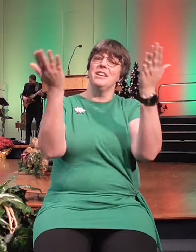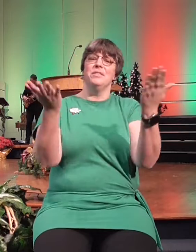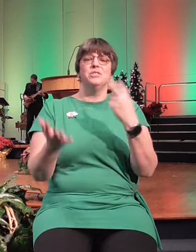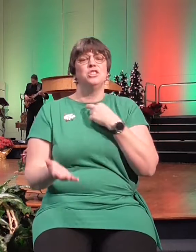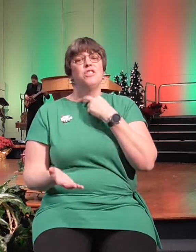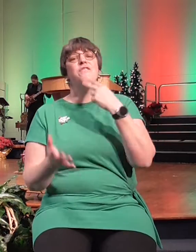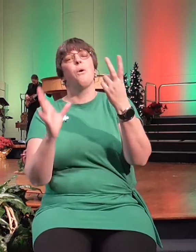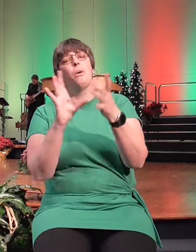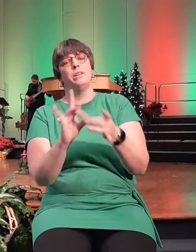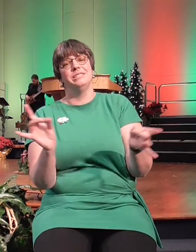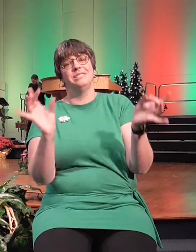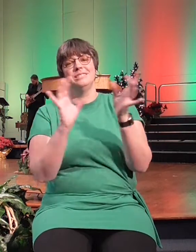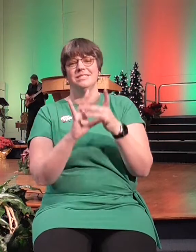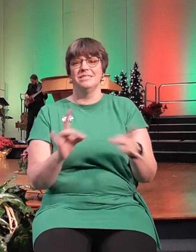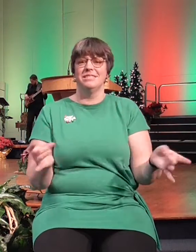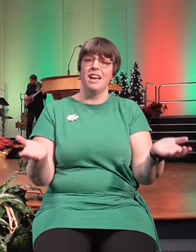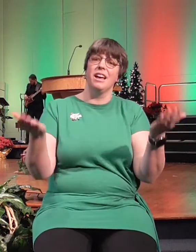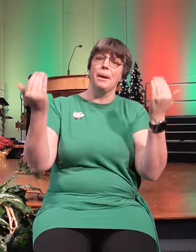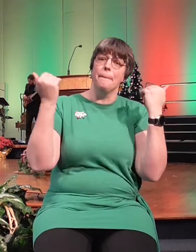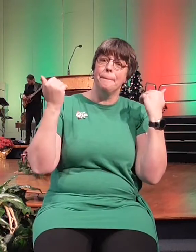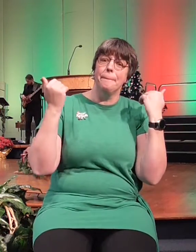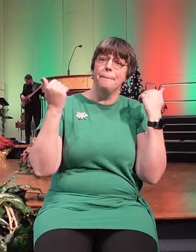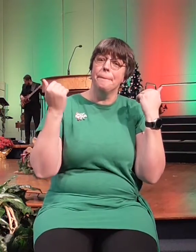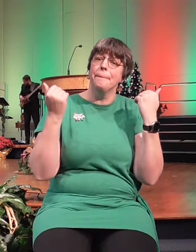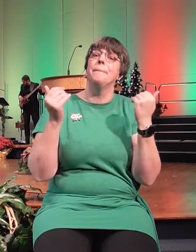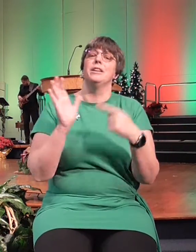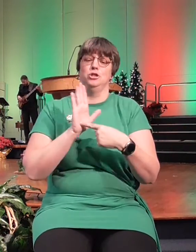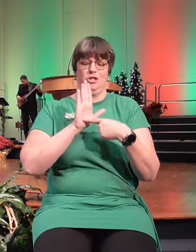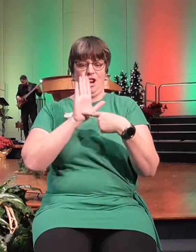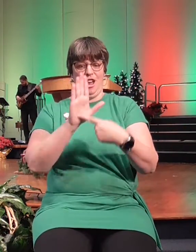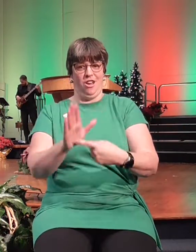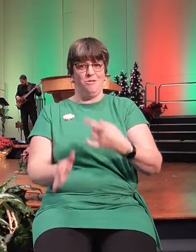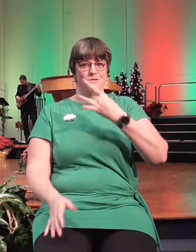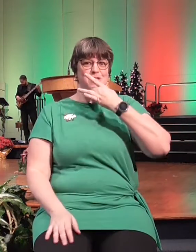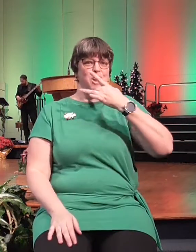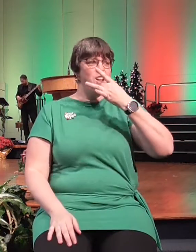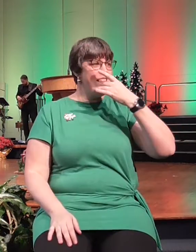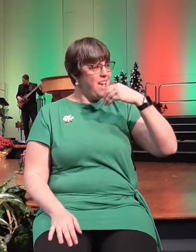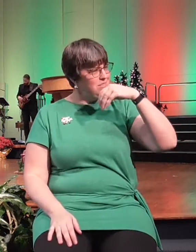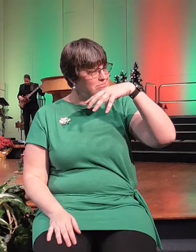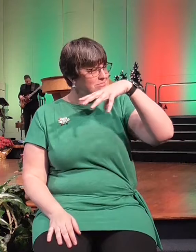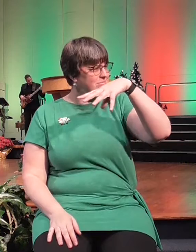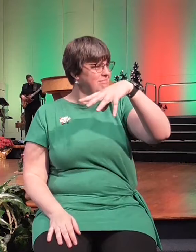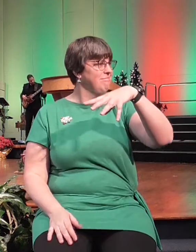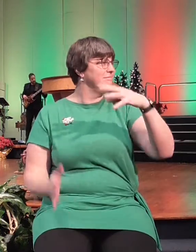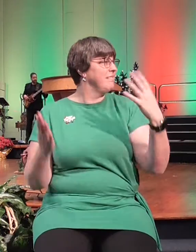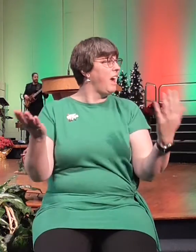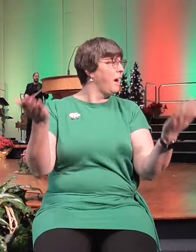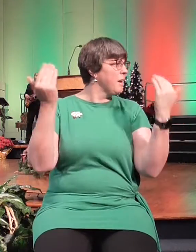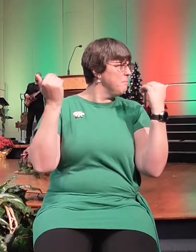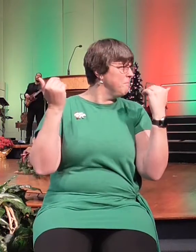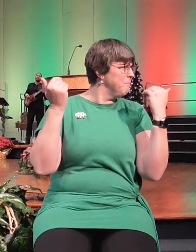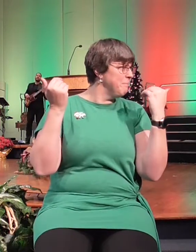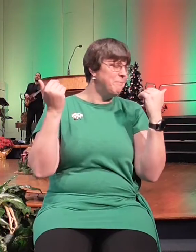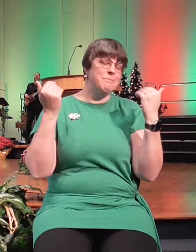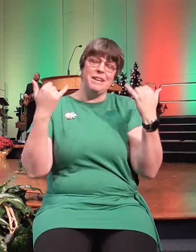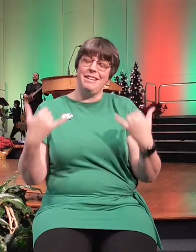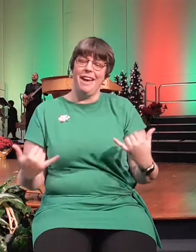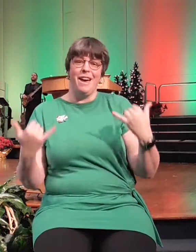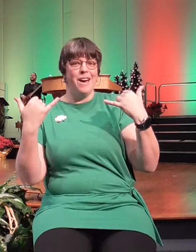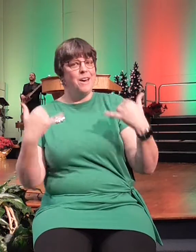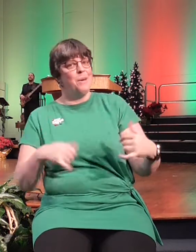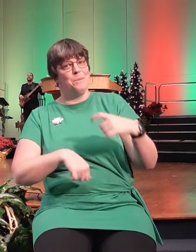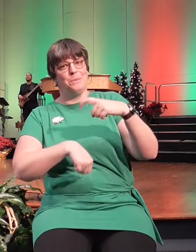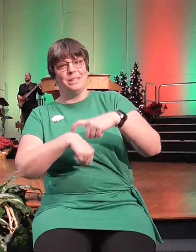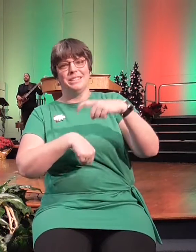lift your voice. Come, shine your light. Come,